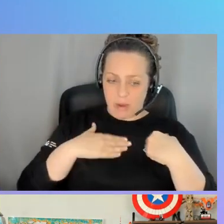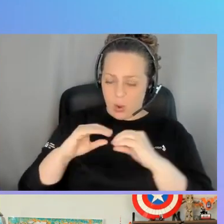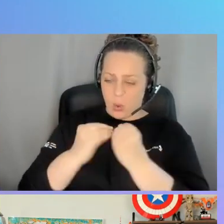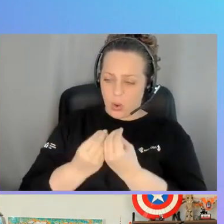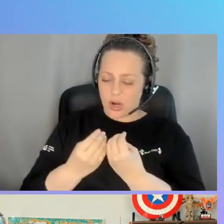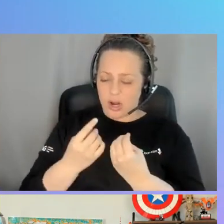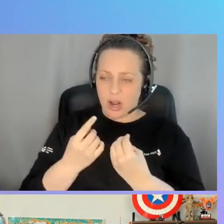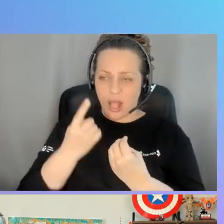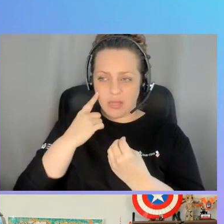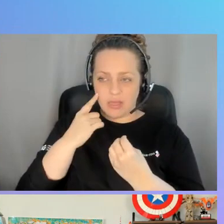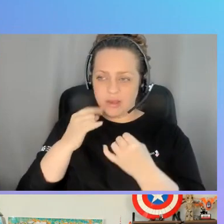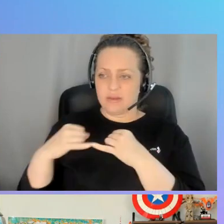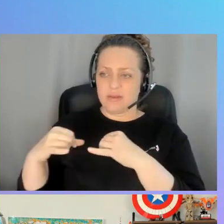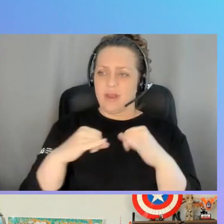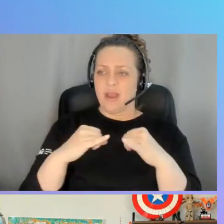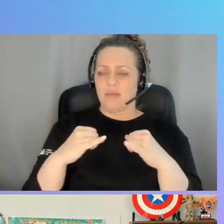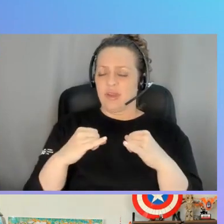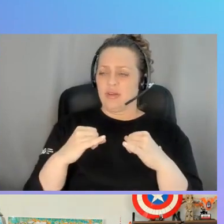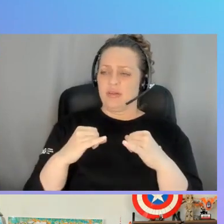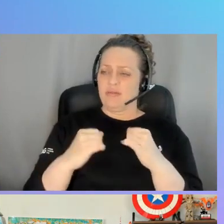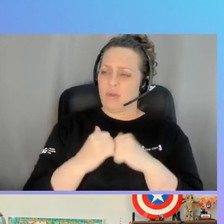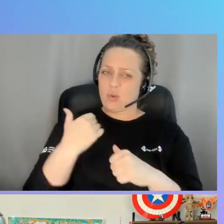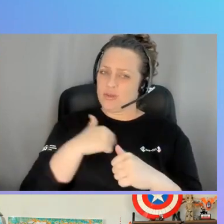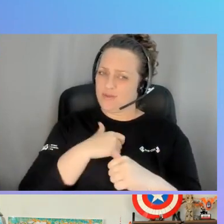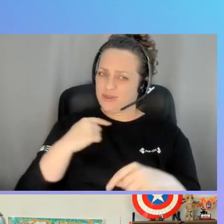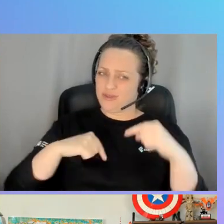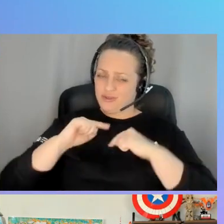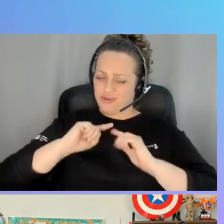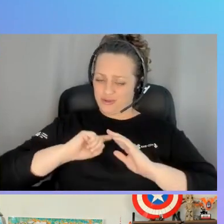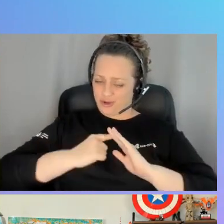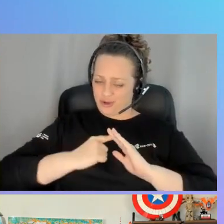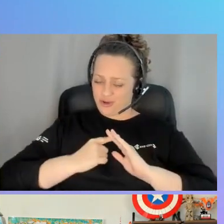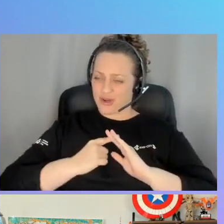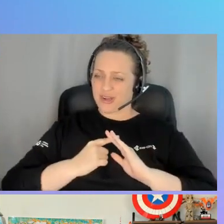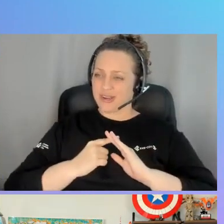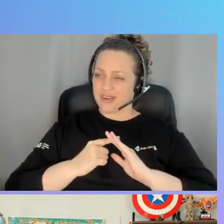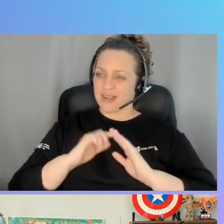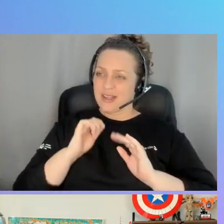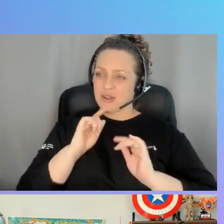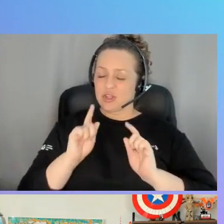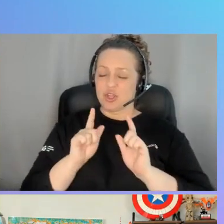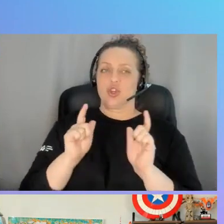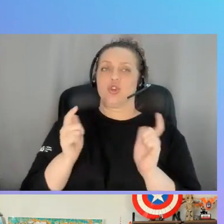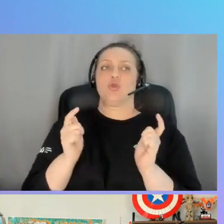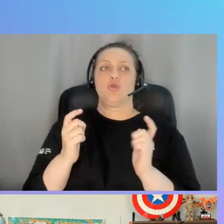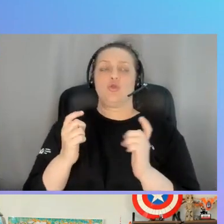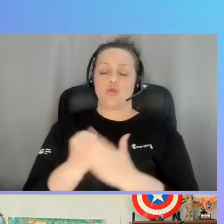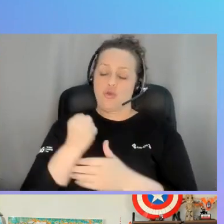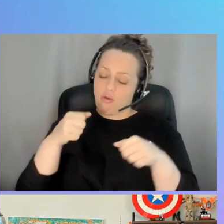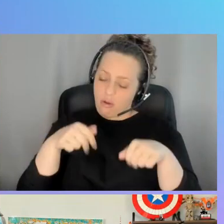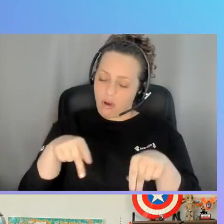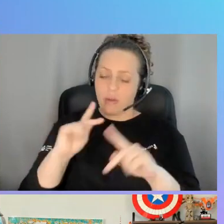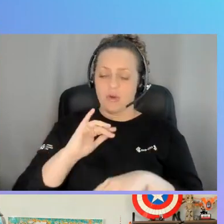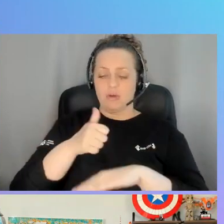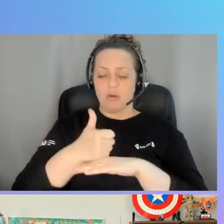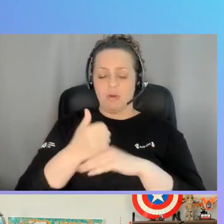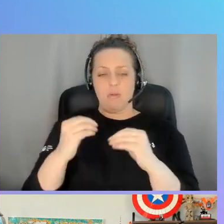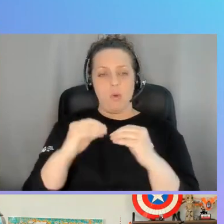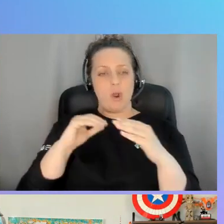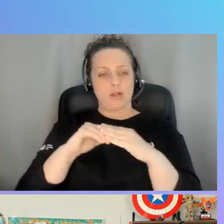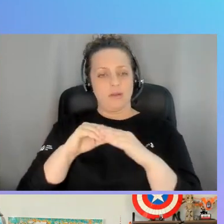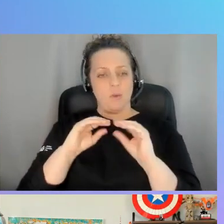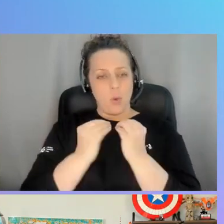but I think it's common of where most of us started, right? There is this huge opportunity of creating a more